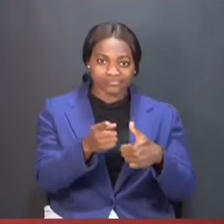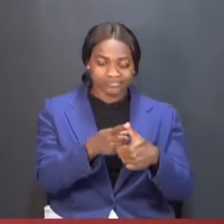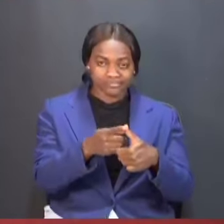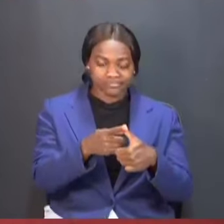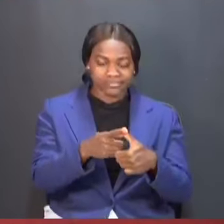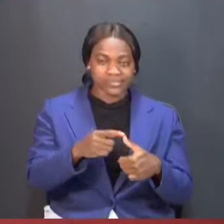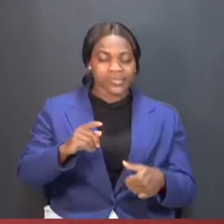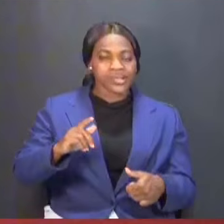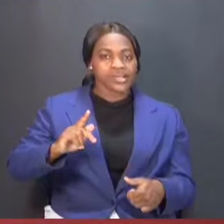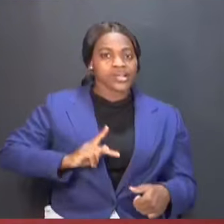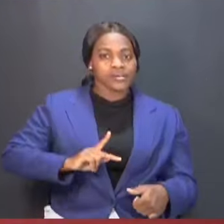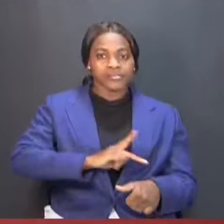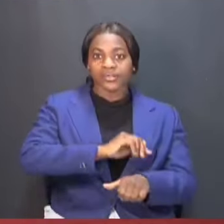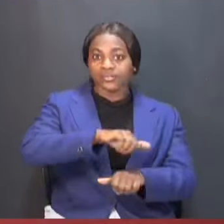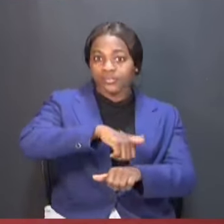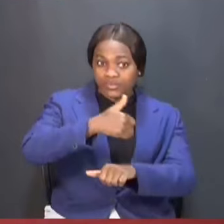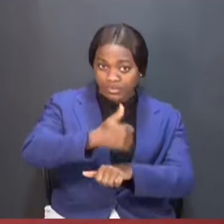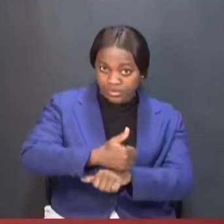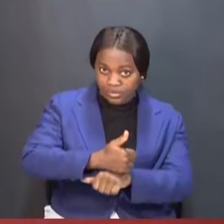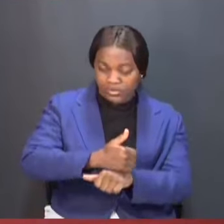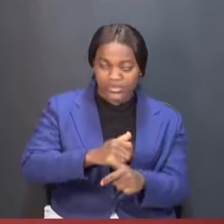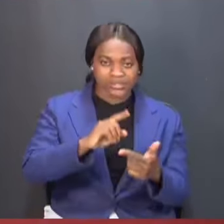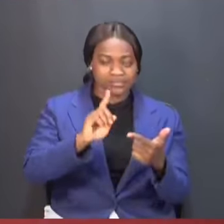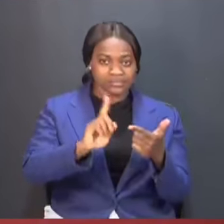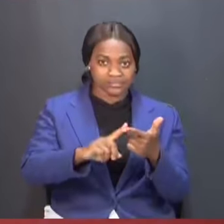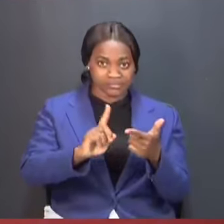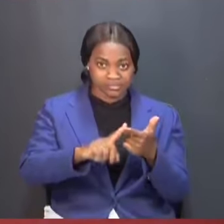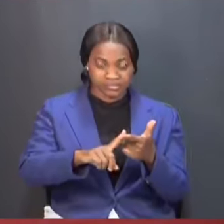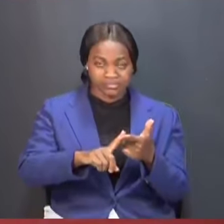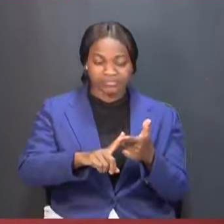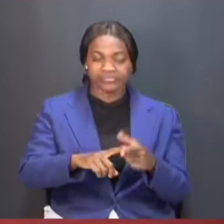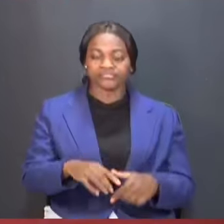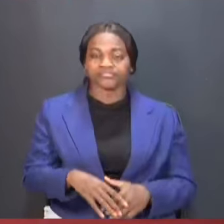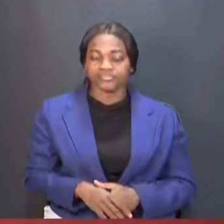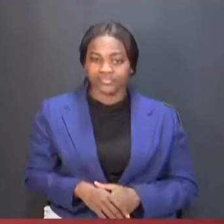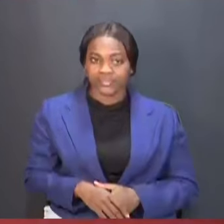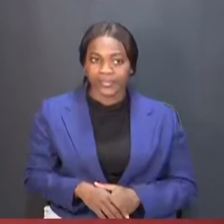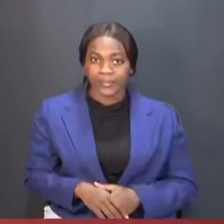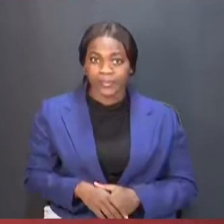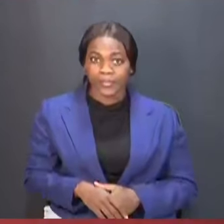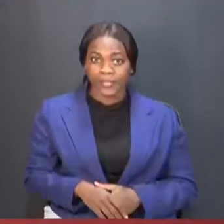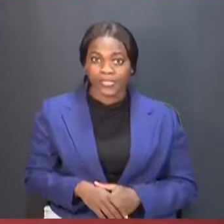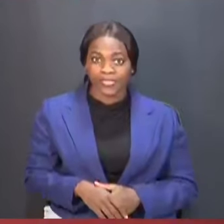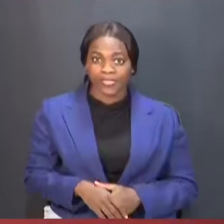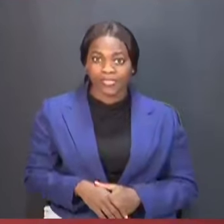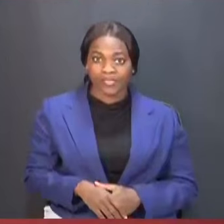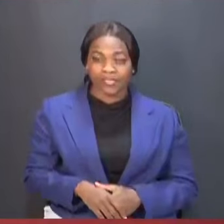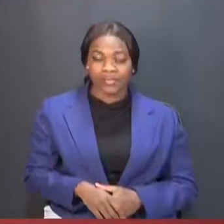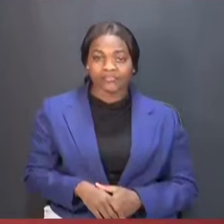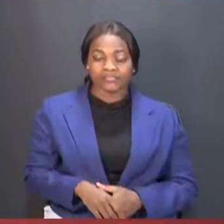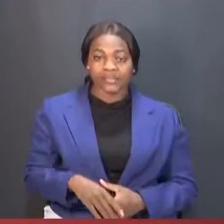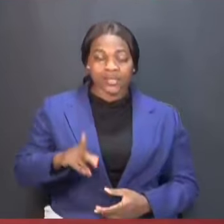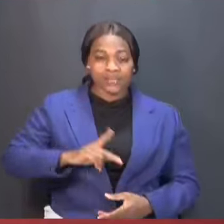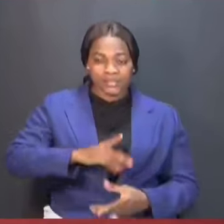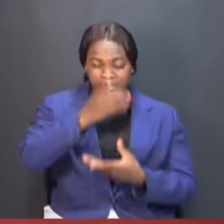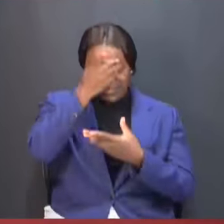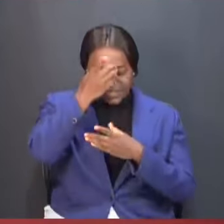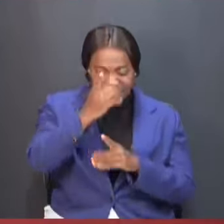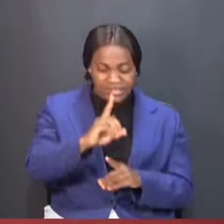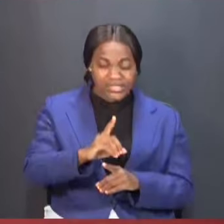of Parliament, 2, the binding force of parliamentary resolutions, and